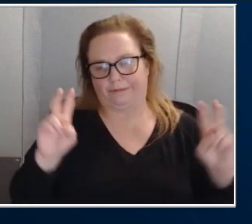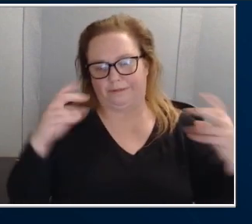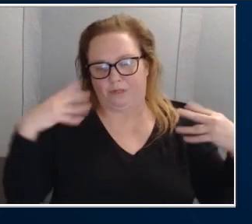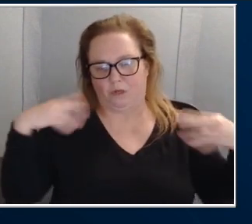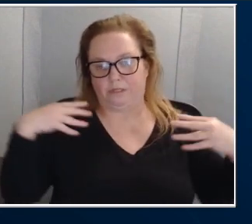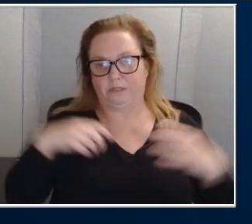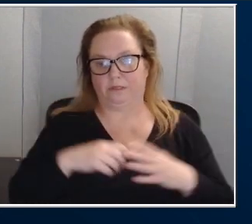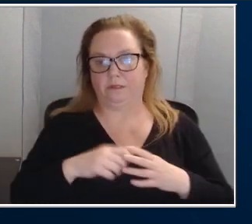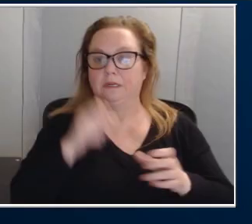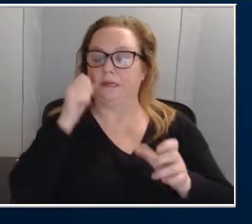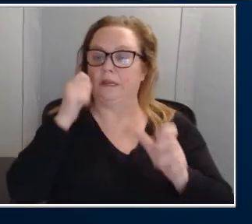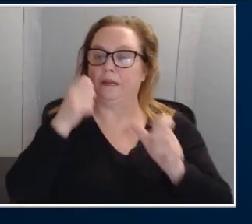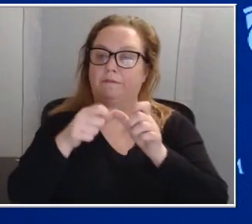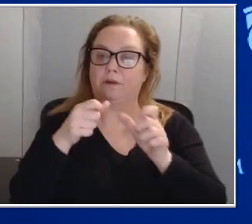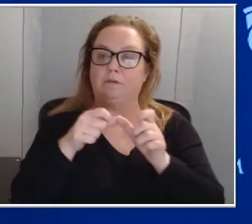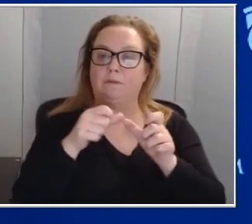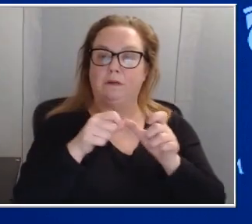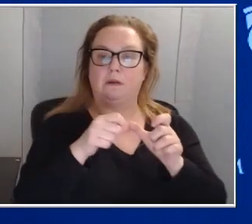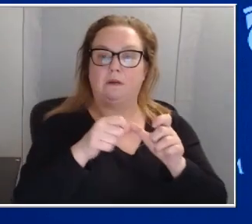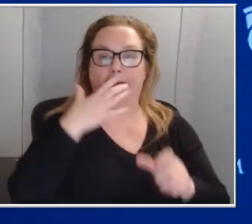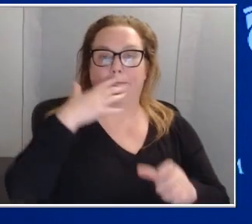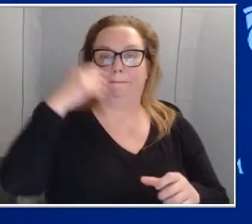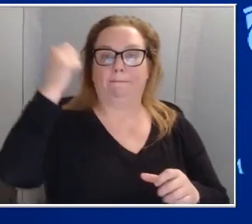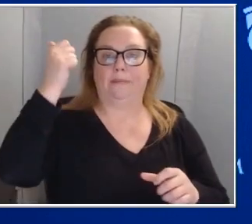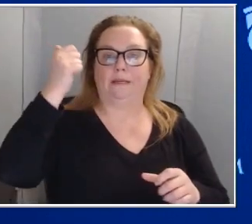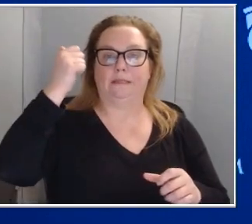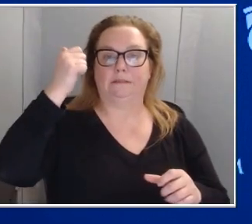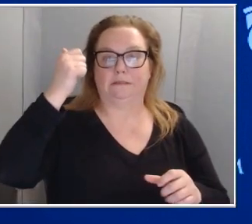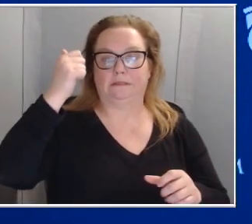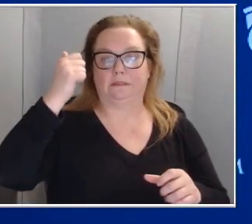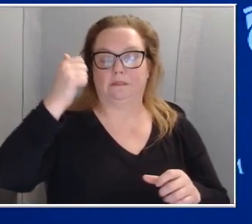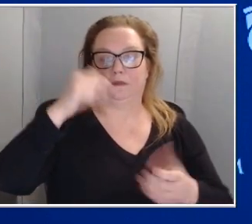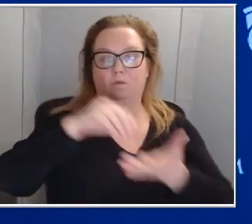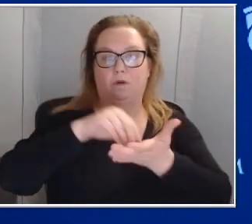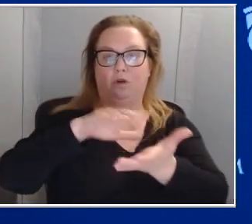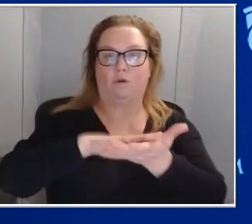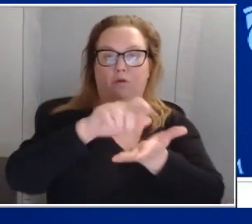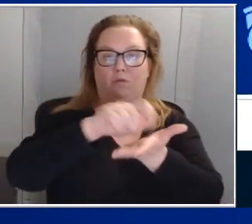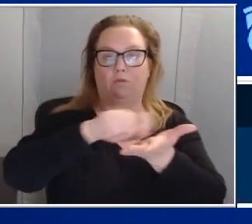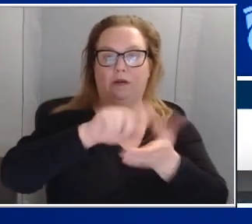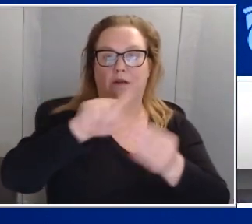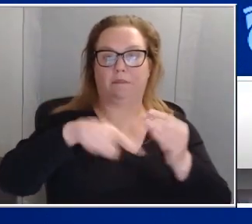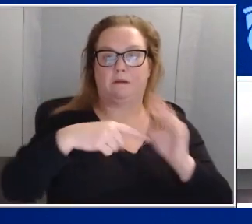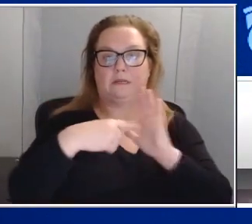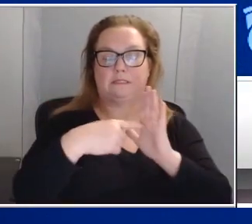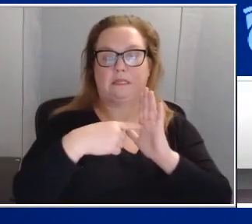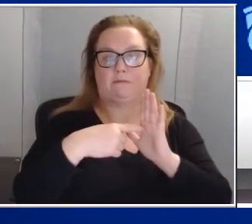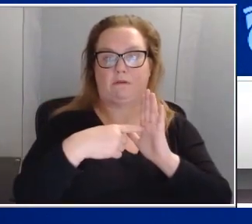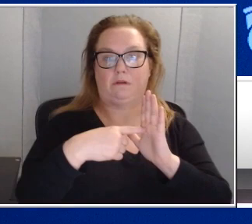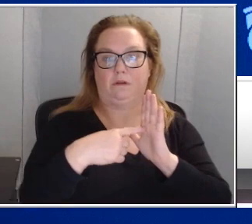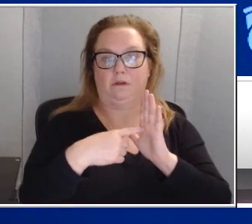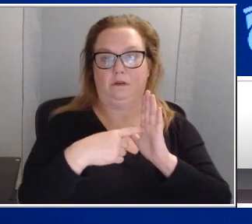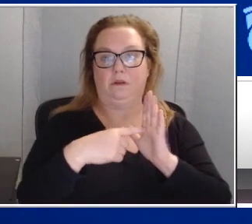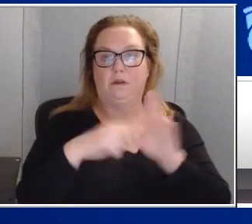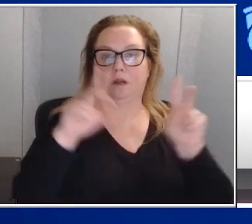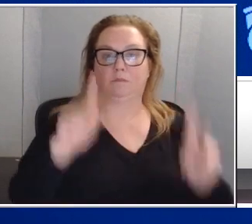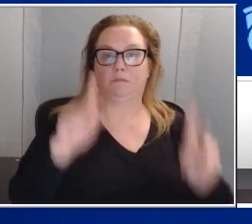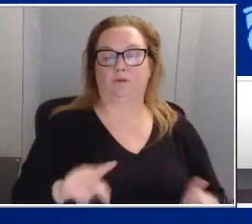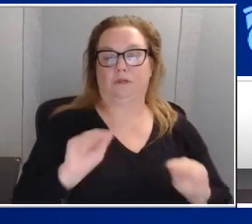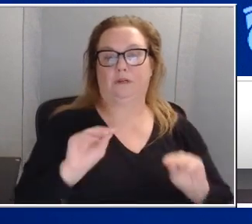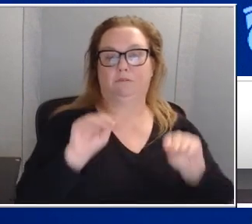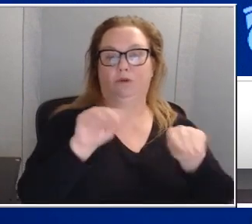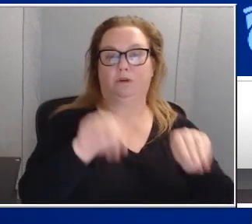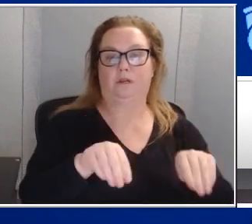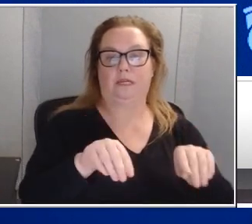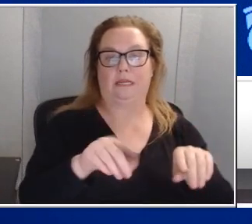remember, one of the best recorded or written about examples is there was a person who had put in that they